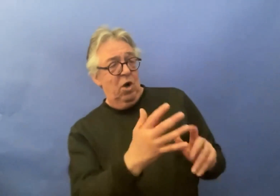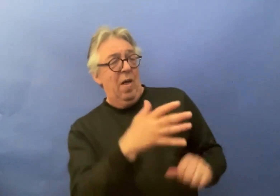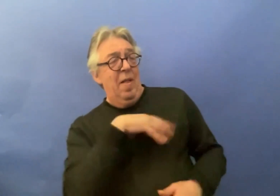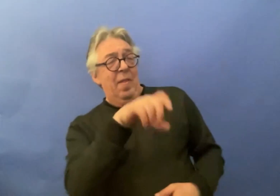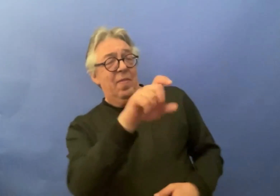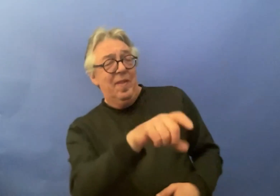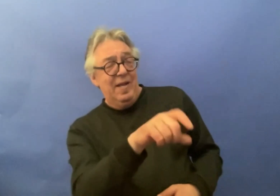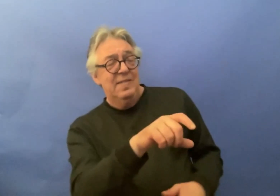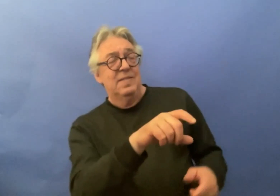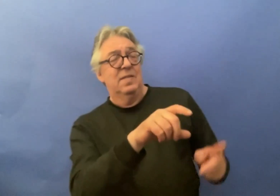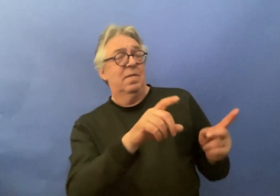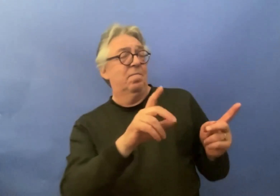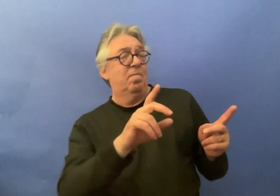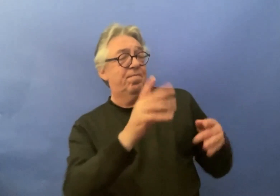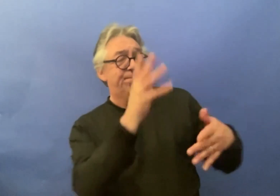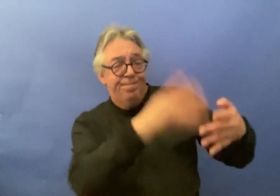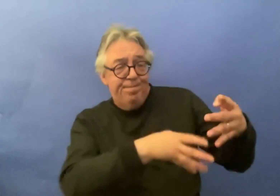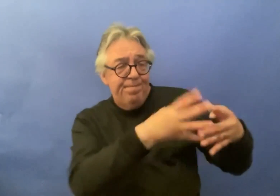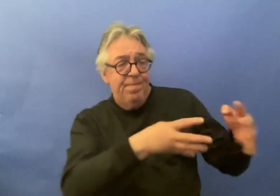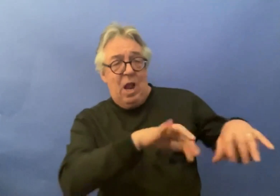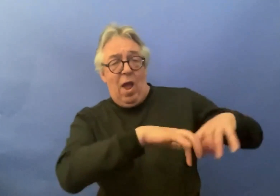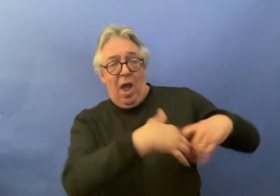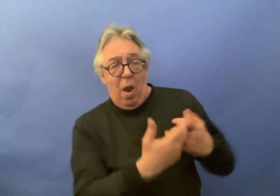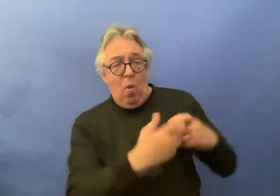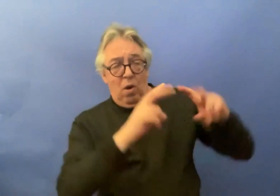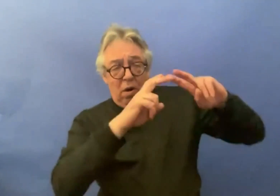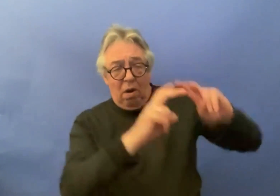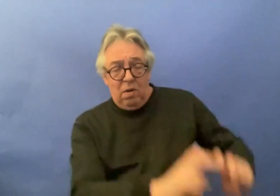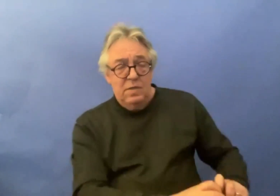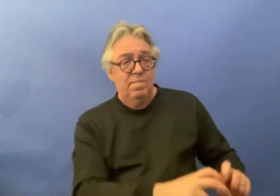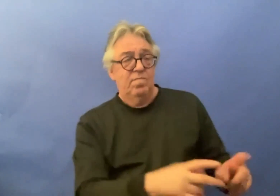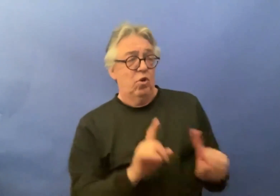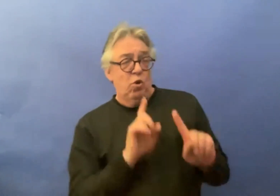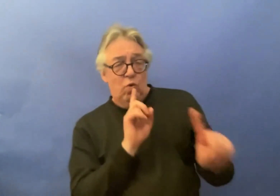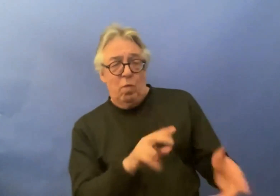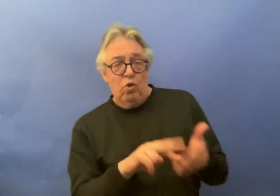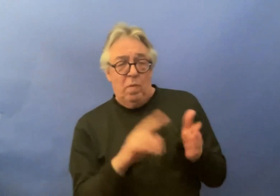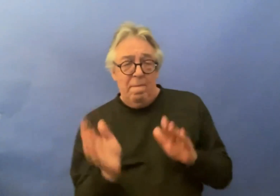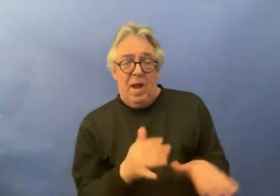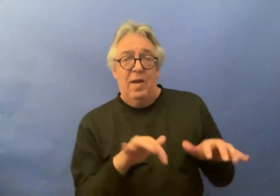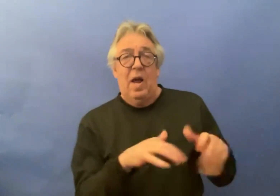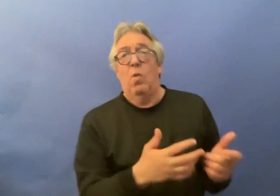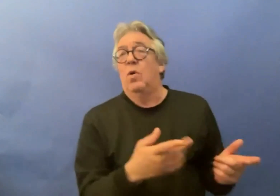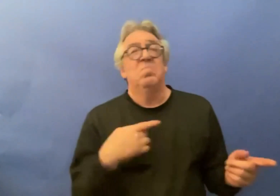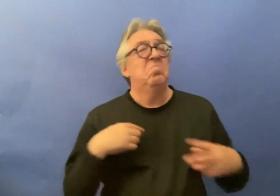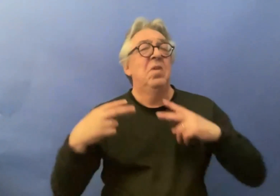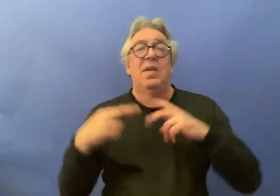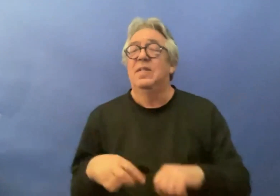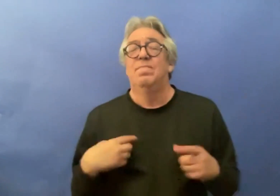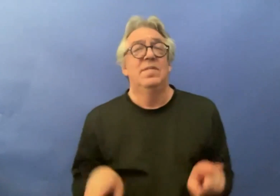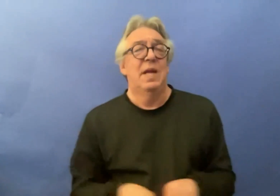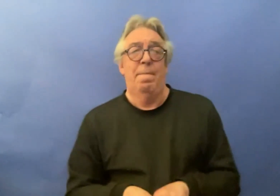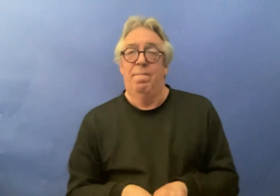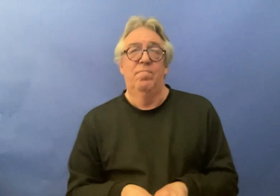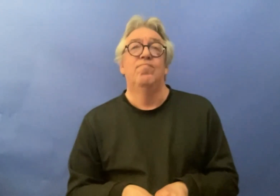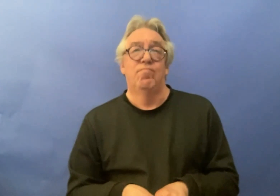response plans. We also do similar analysis and review how the sector